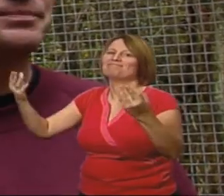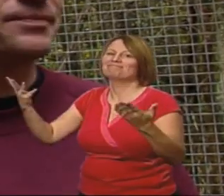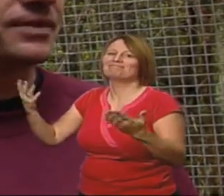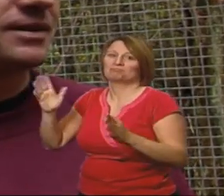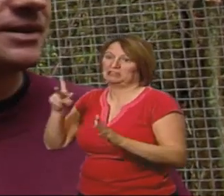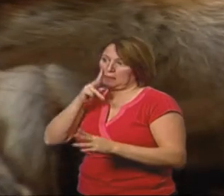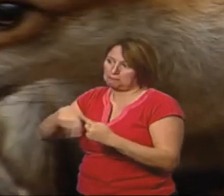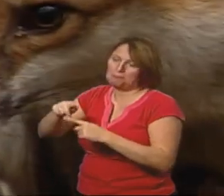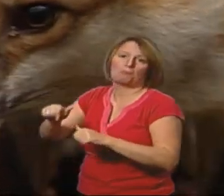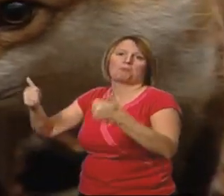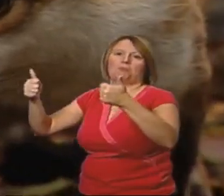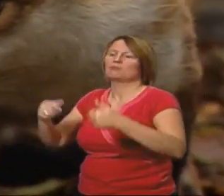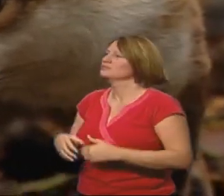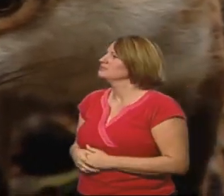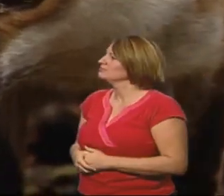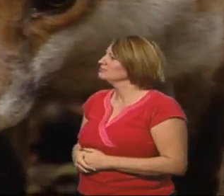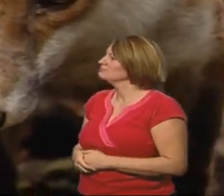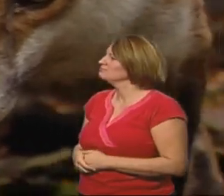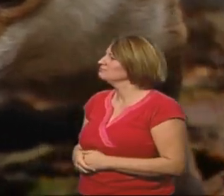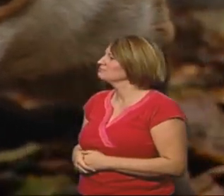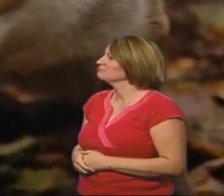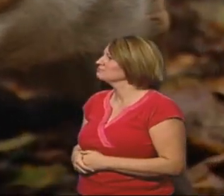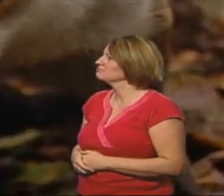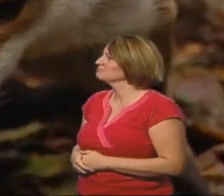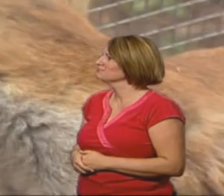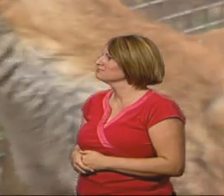So, but they seem to have taken well to it.